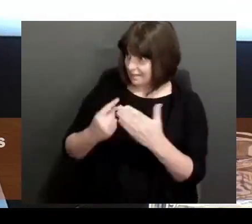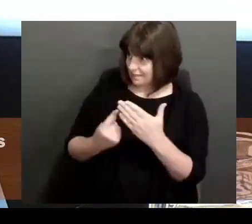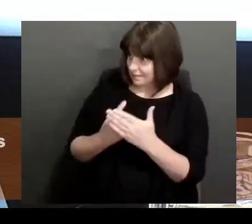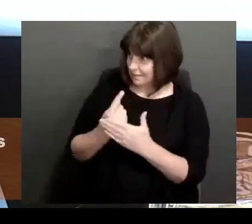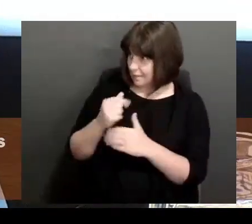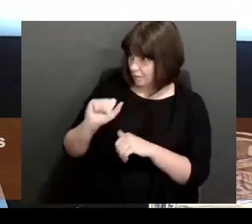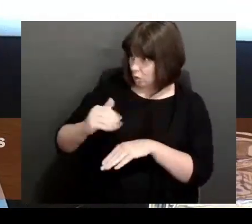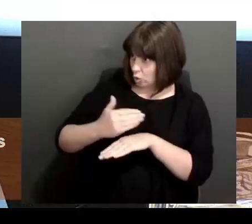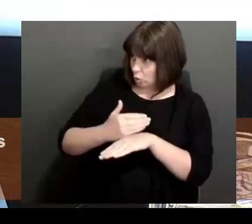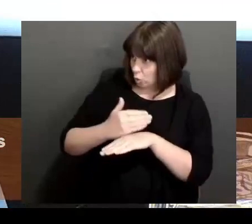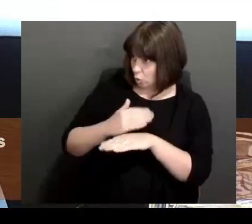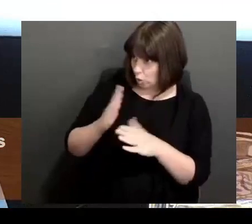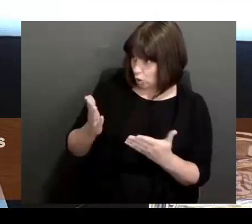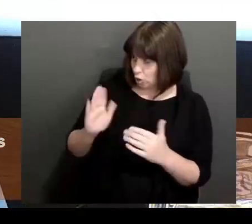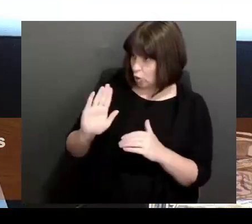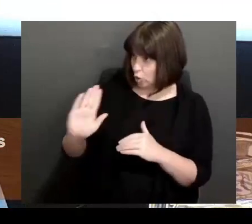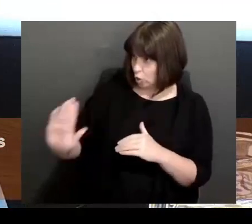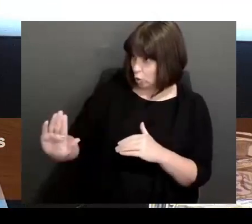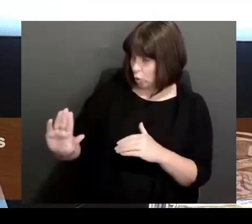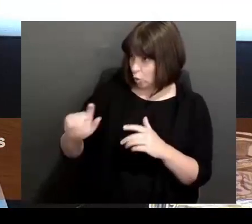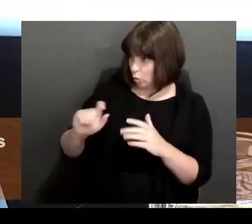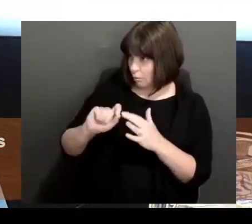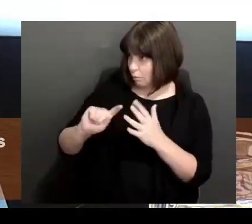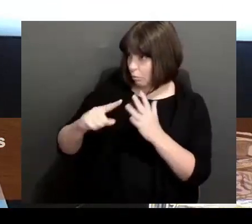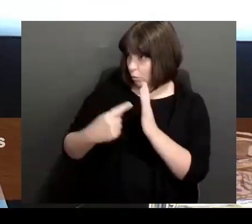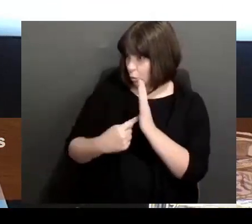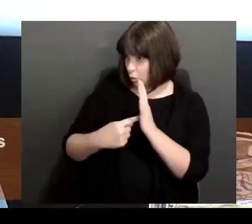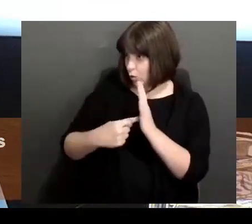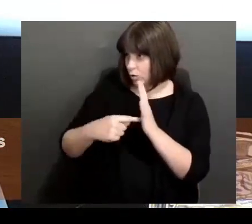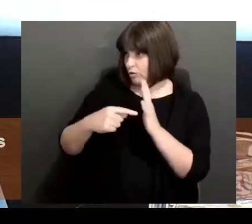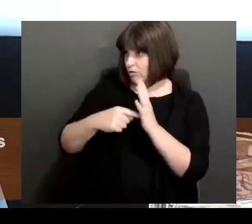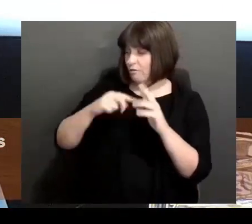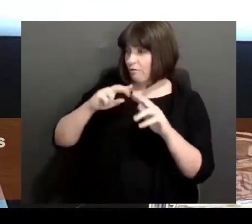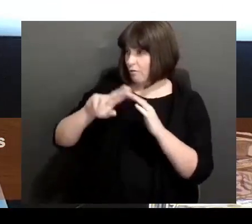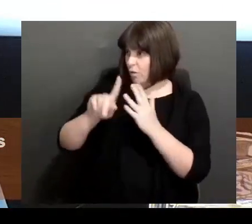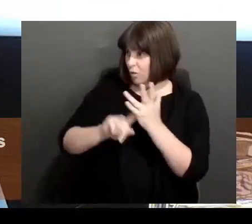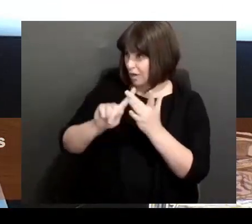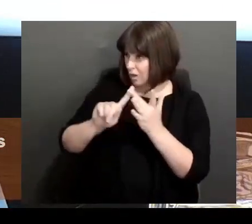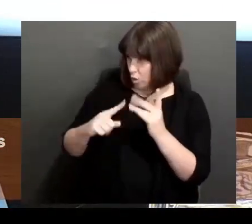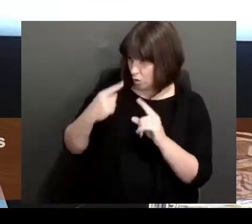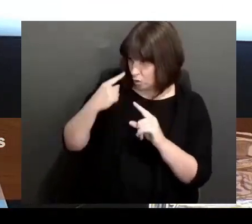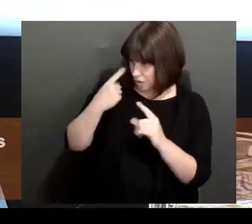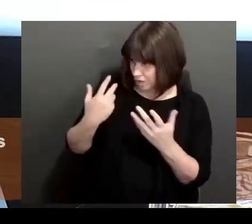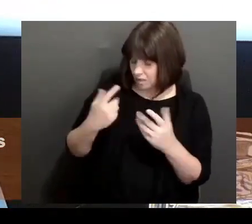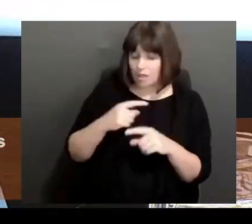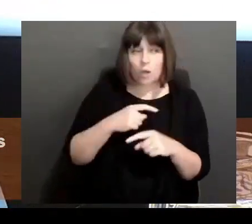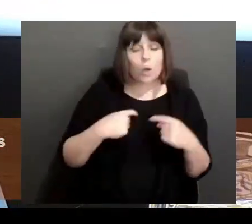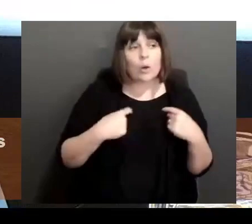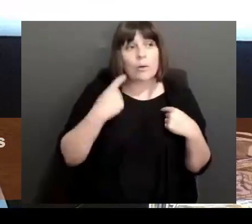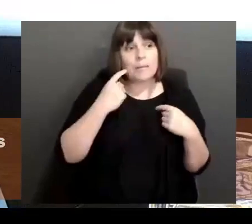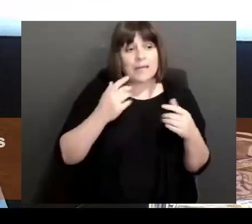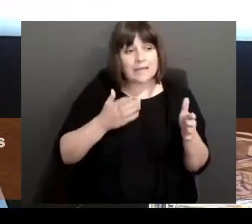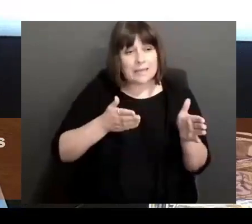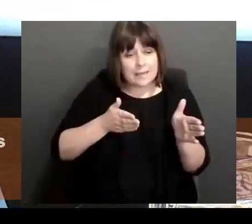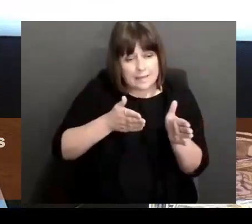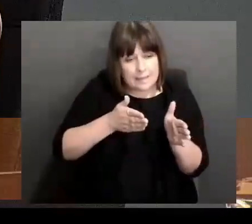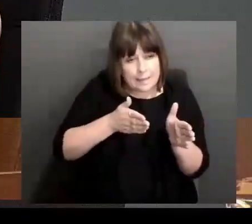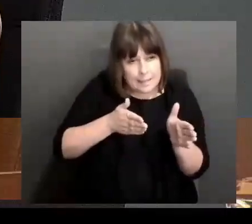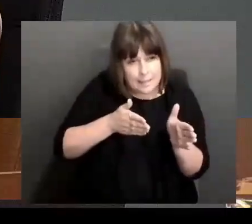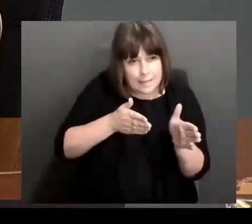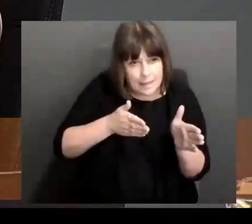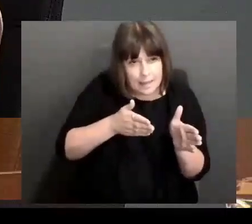been happening? Because we've been inching towards it, but we've not achieved it and we're nowhere near achieving